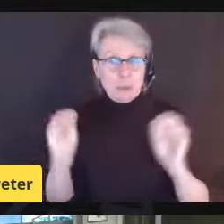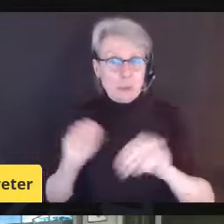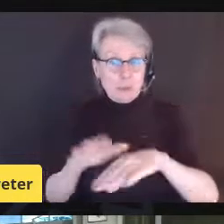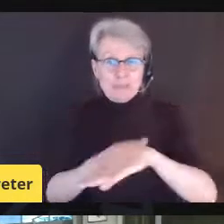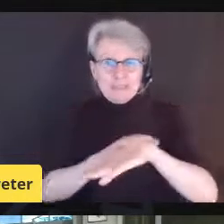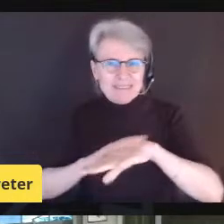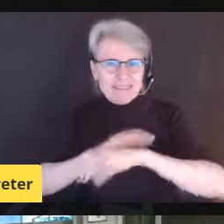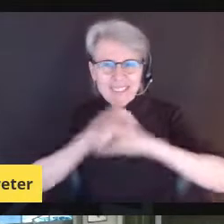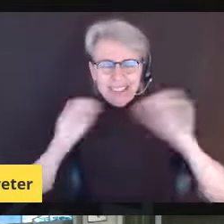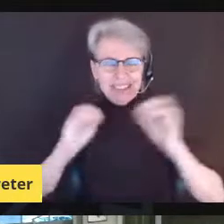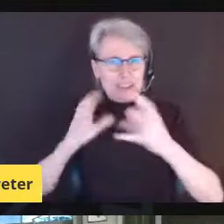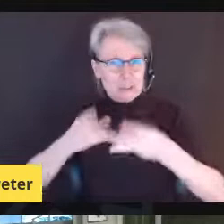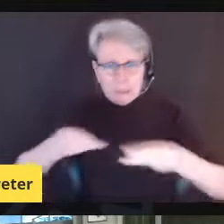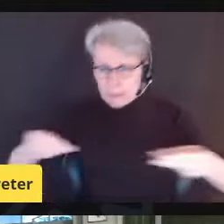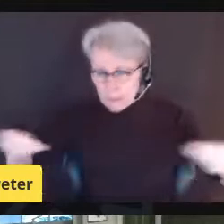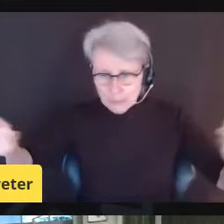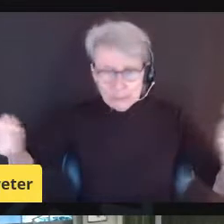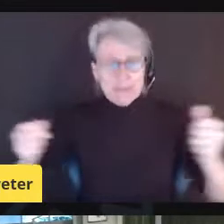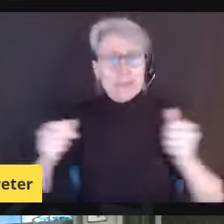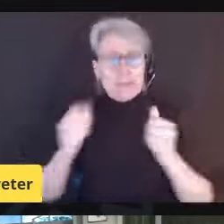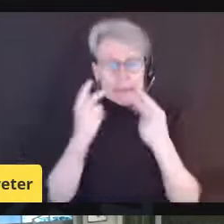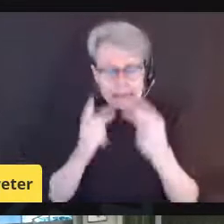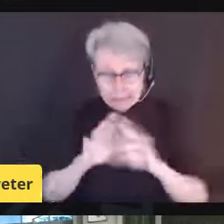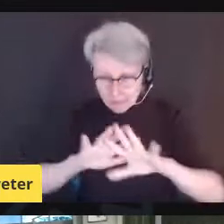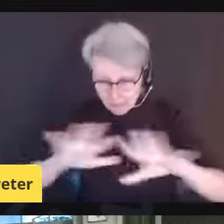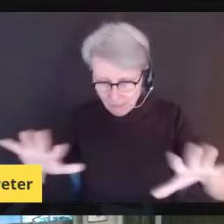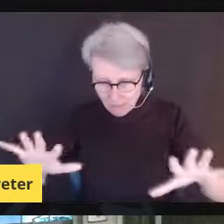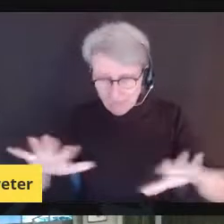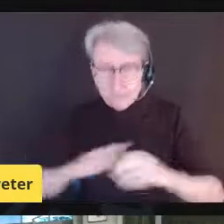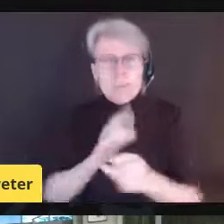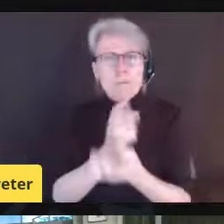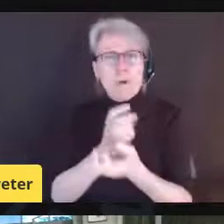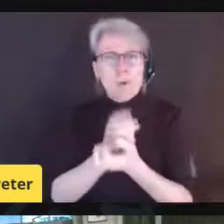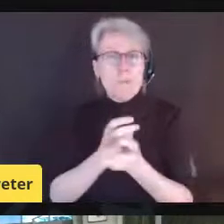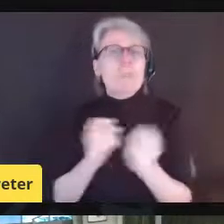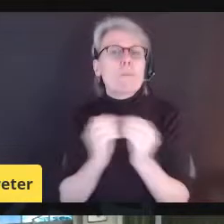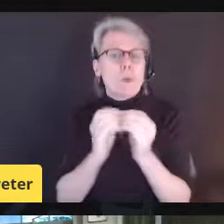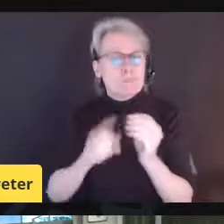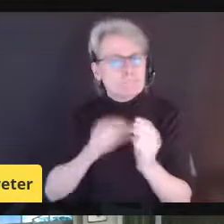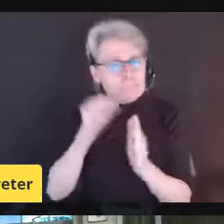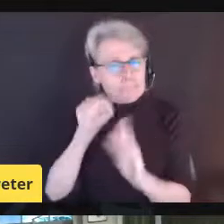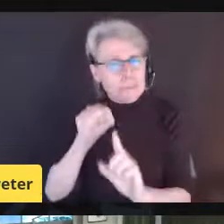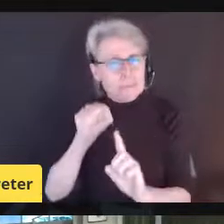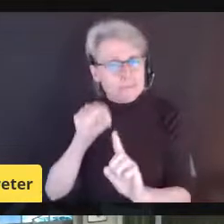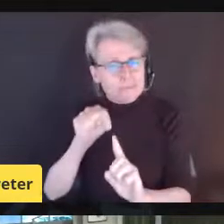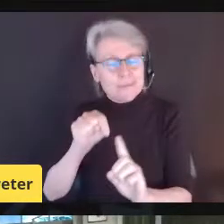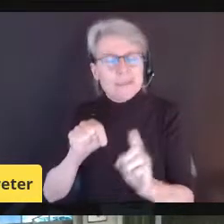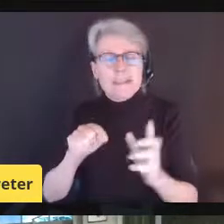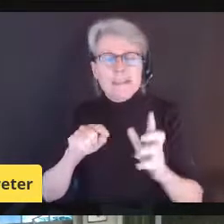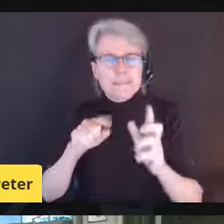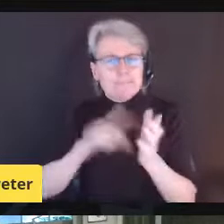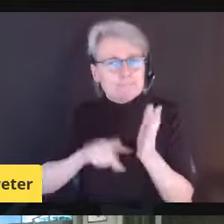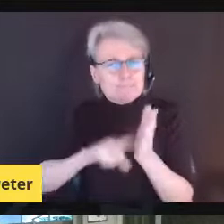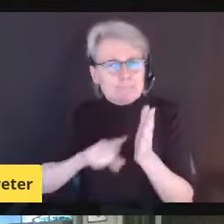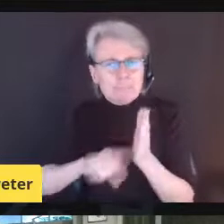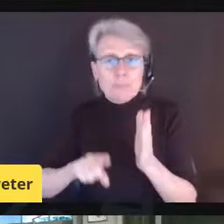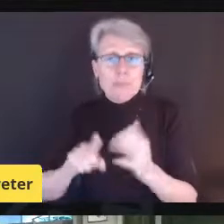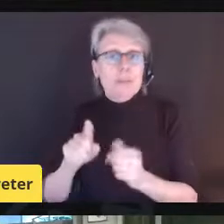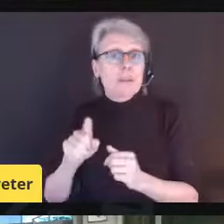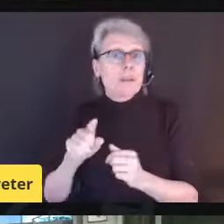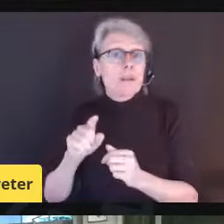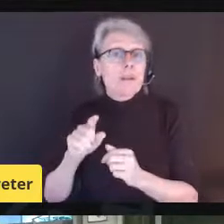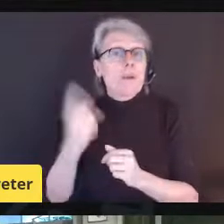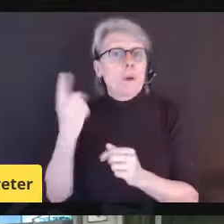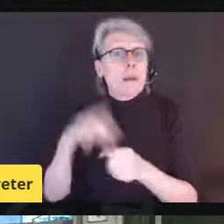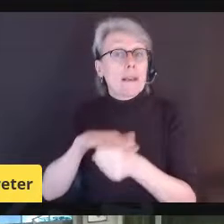That's essentially that process. And then you can do different things. Like, there's an entire field of forensic anthropology